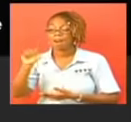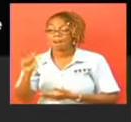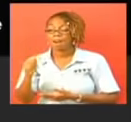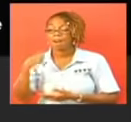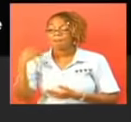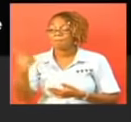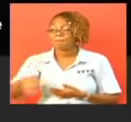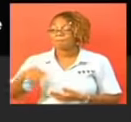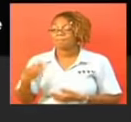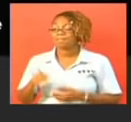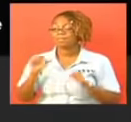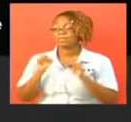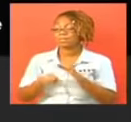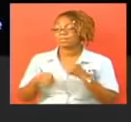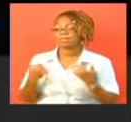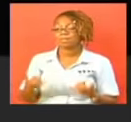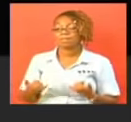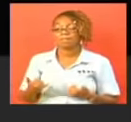sourcing that from Cuba?